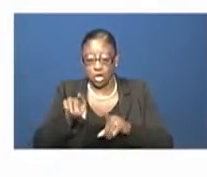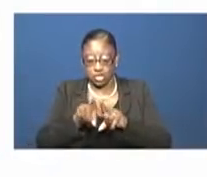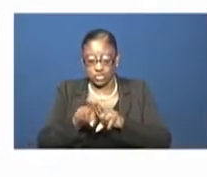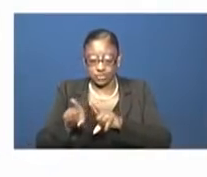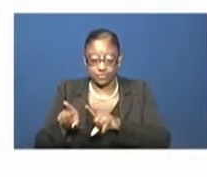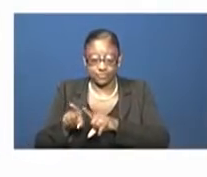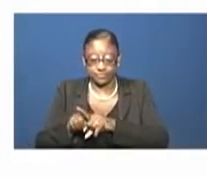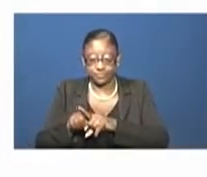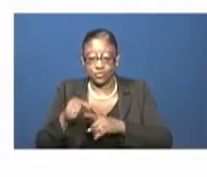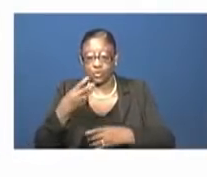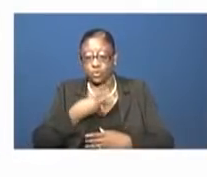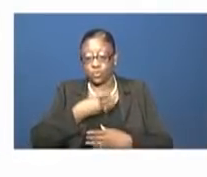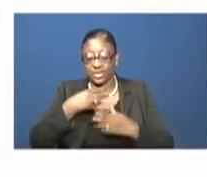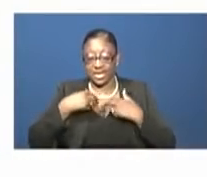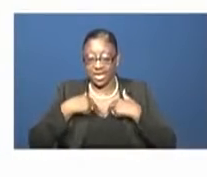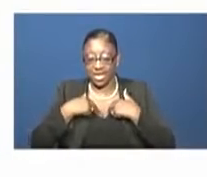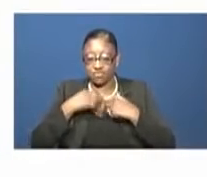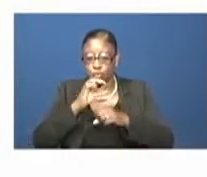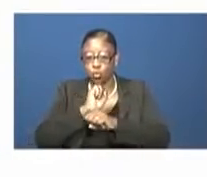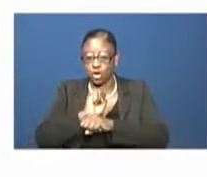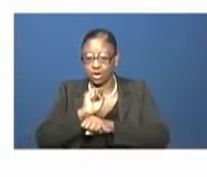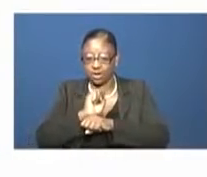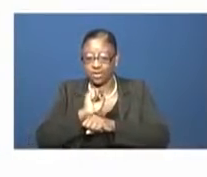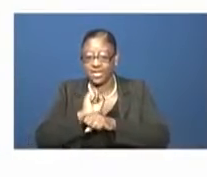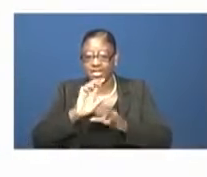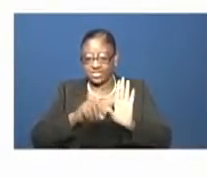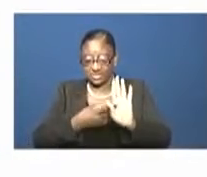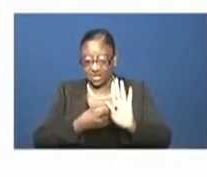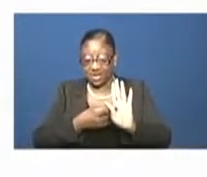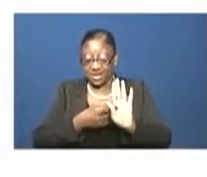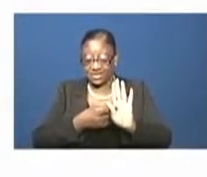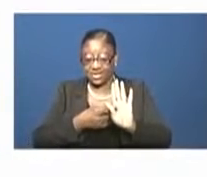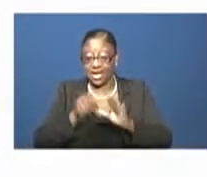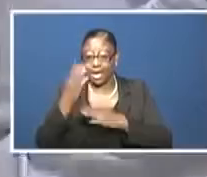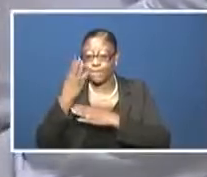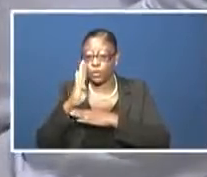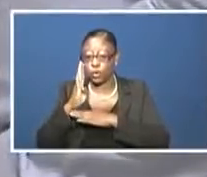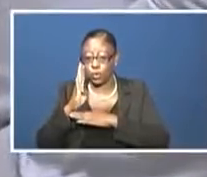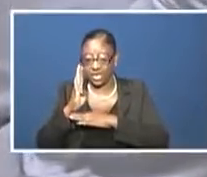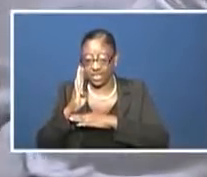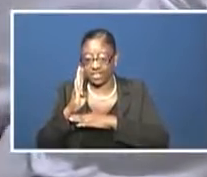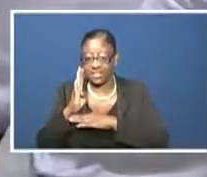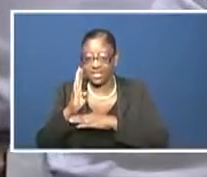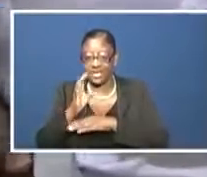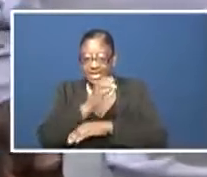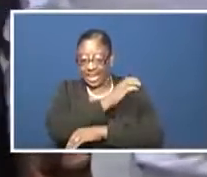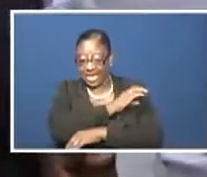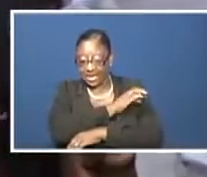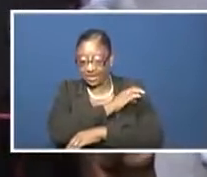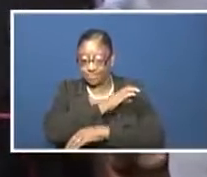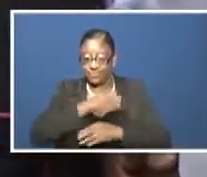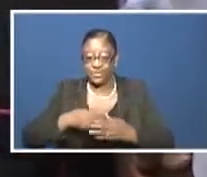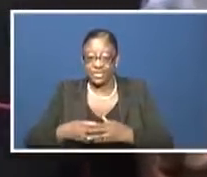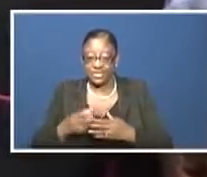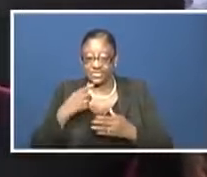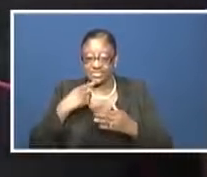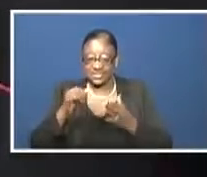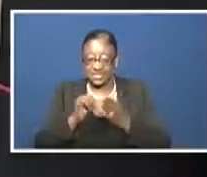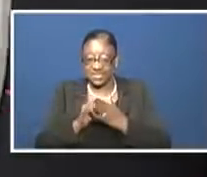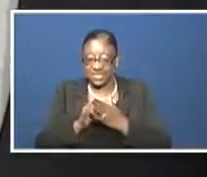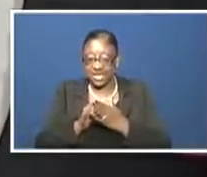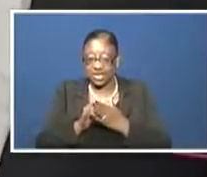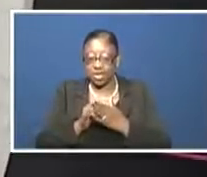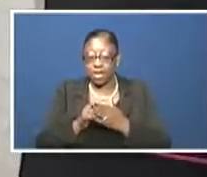Likewise, we have work that is going to start this week at the Blue Hills Clinic. Manpower needs also being addressed at